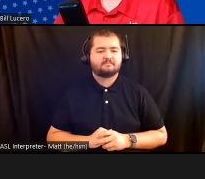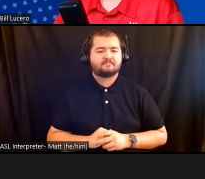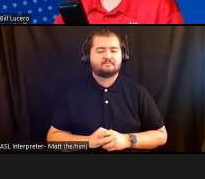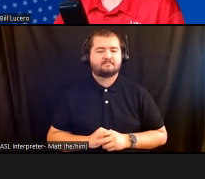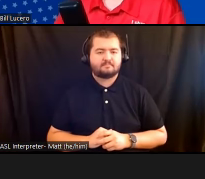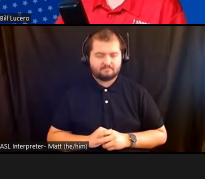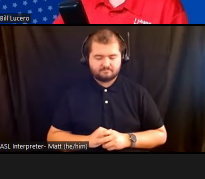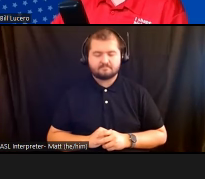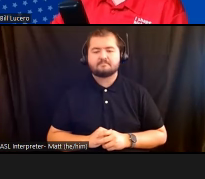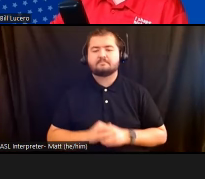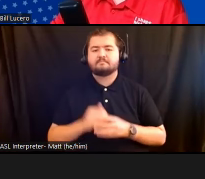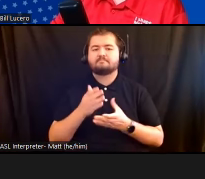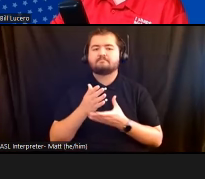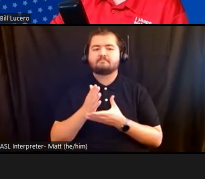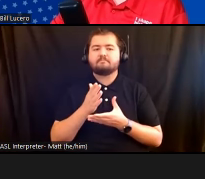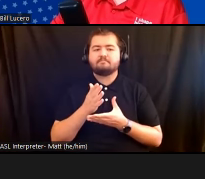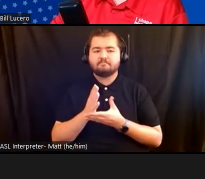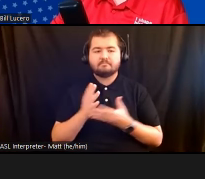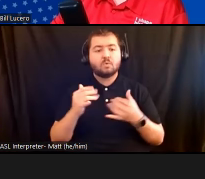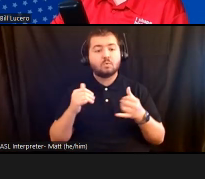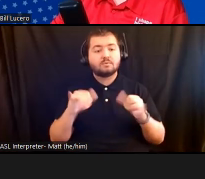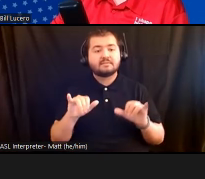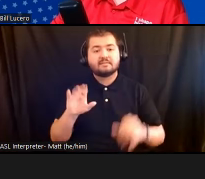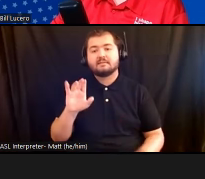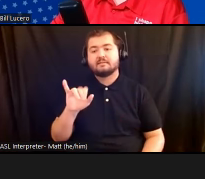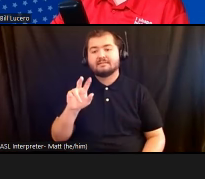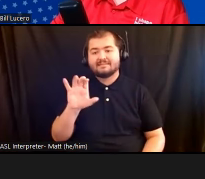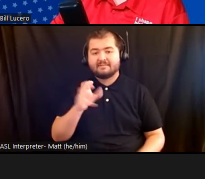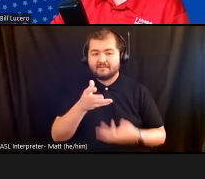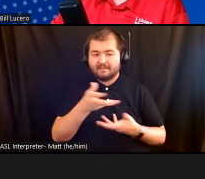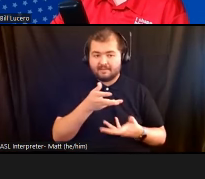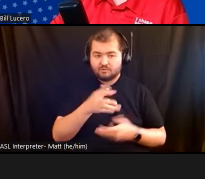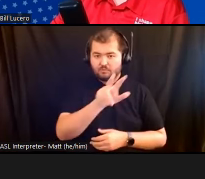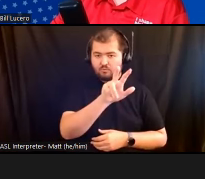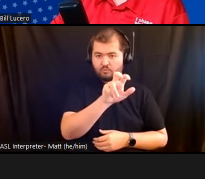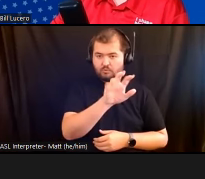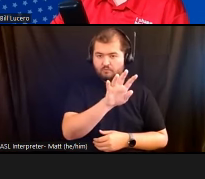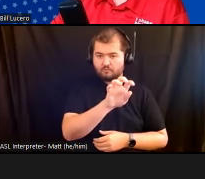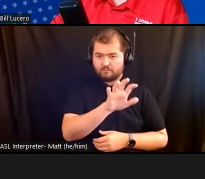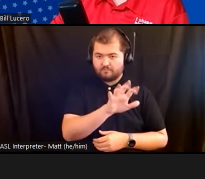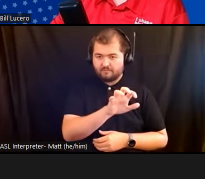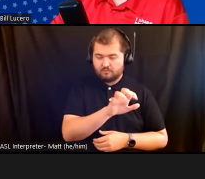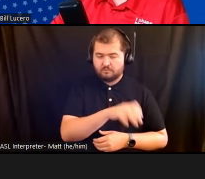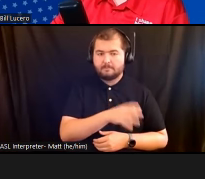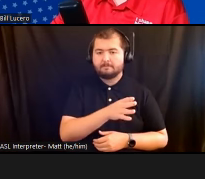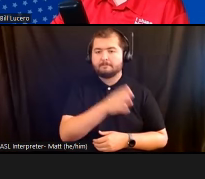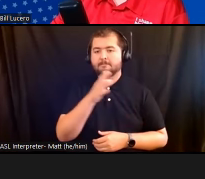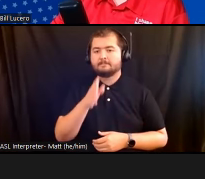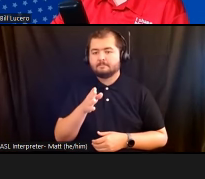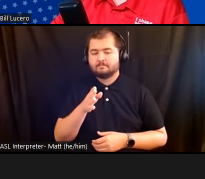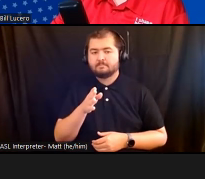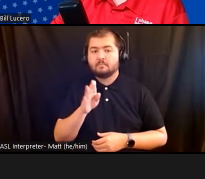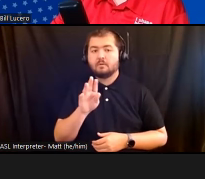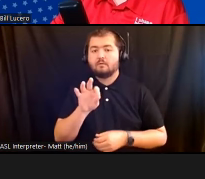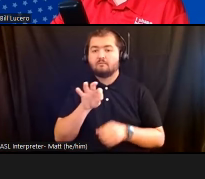All right, so we still have civic engagement. We have 300, 400, and 500.